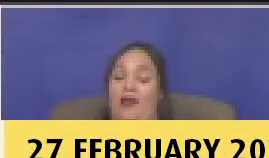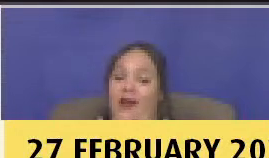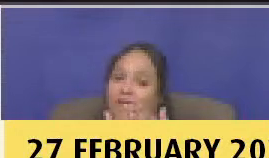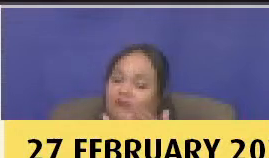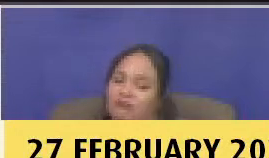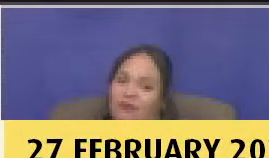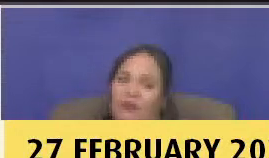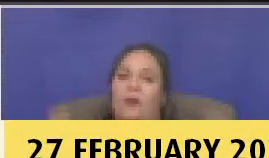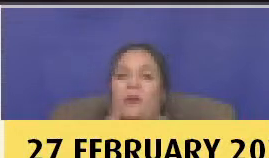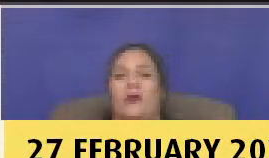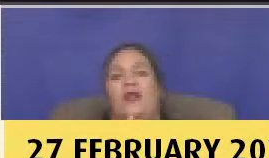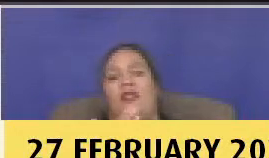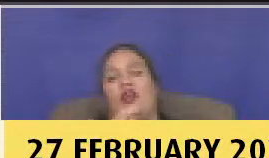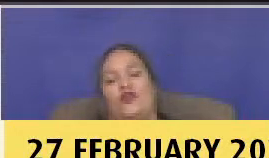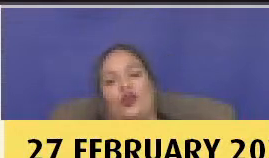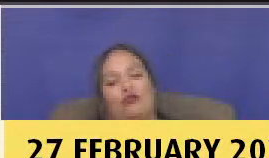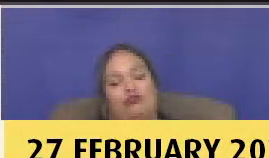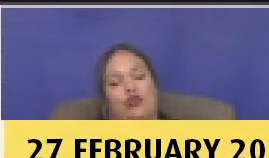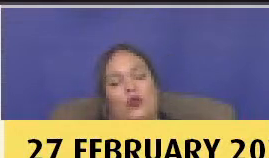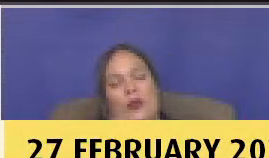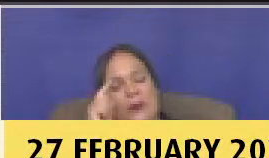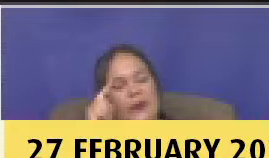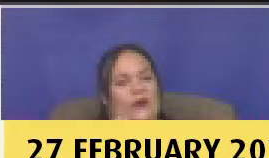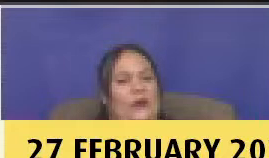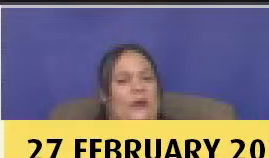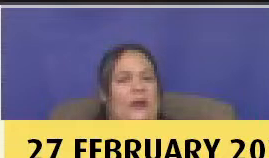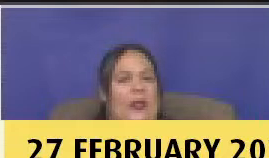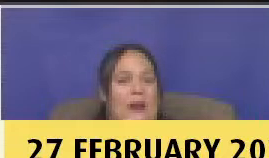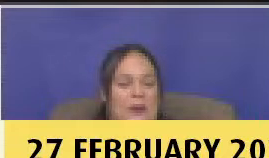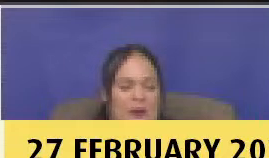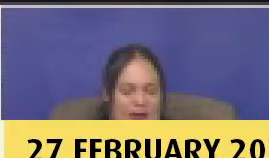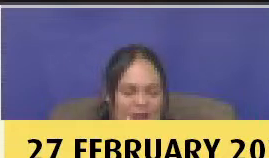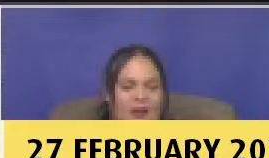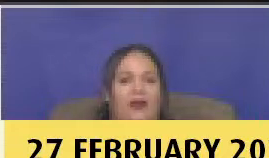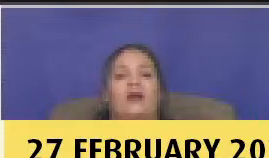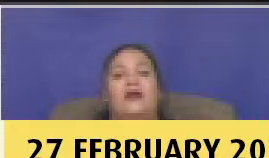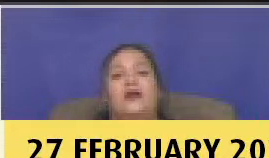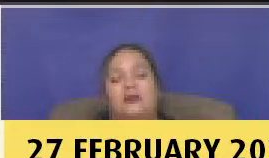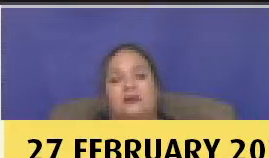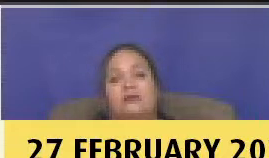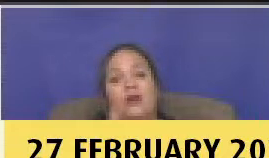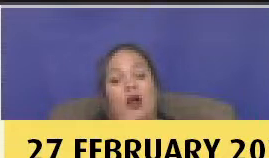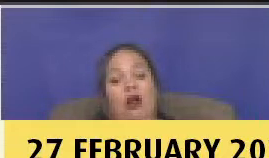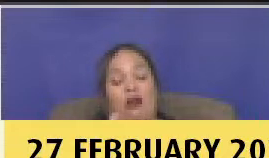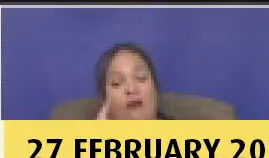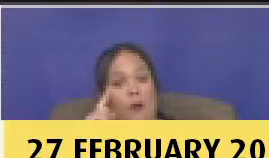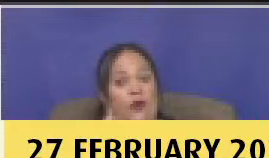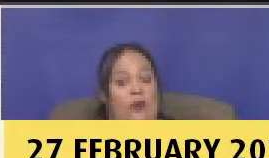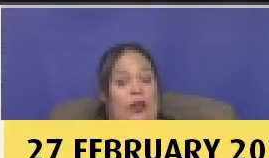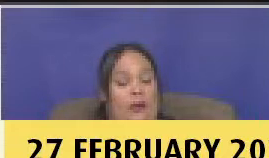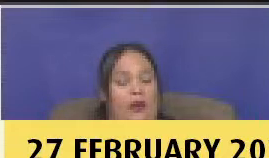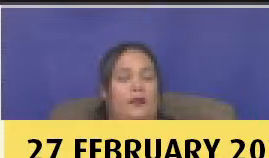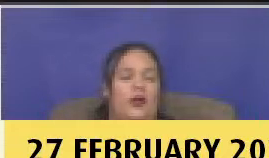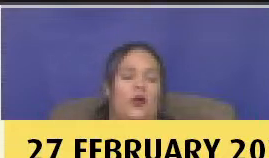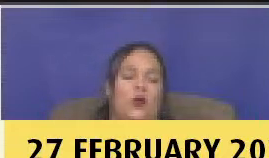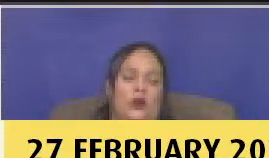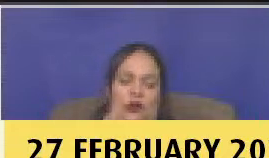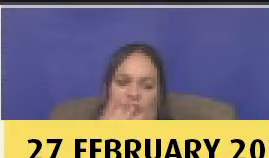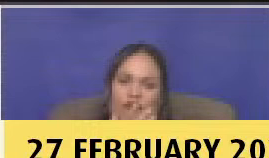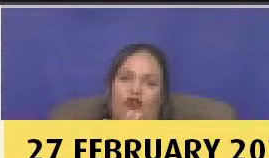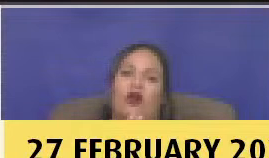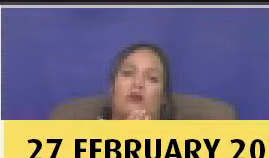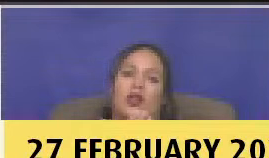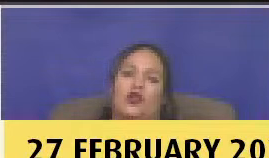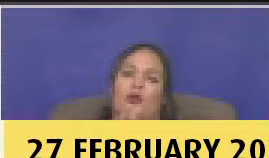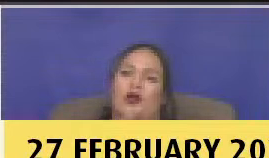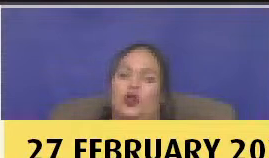large. Thank you for interacting with the Portfolio Committee this morning. On behalf of the Portfolio Committee, I wish to thank you for sharing